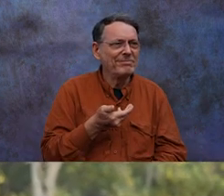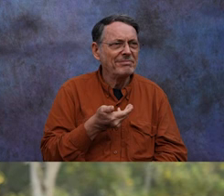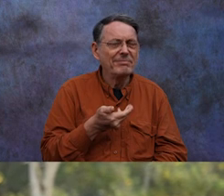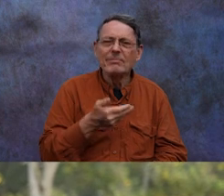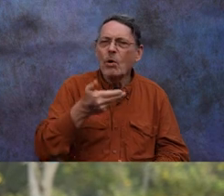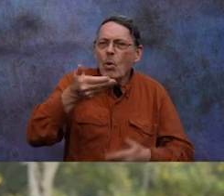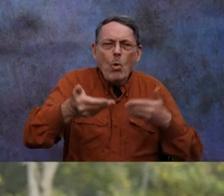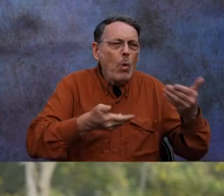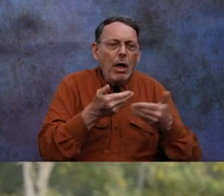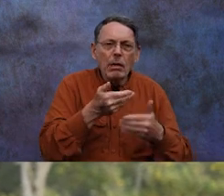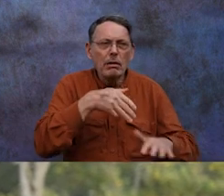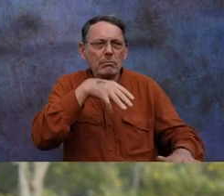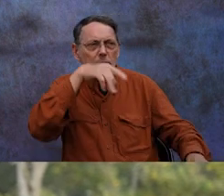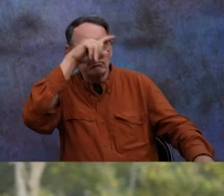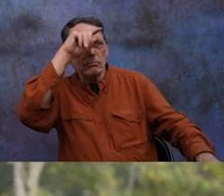Welcome,